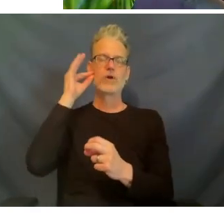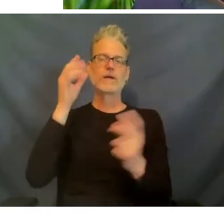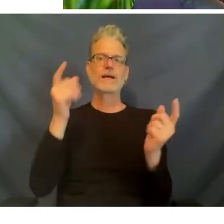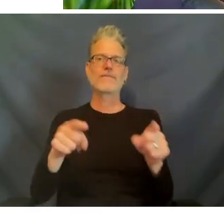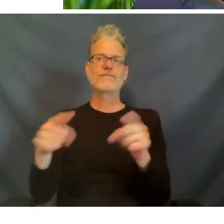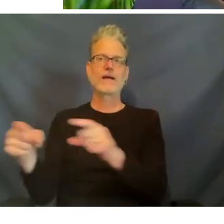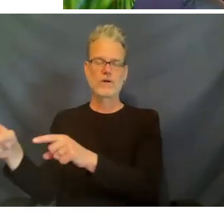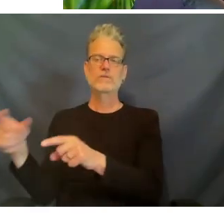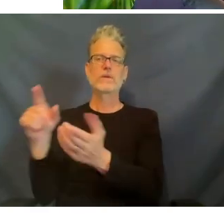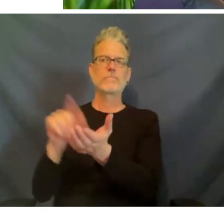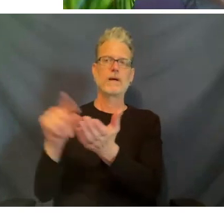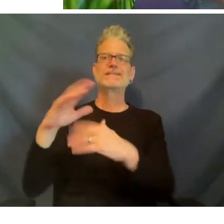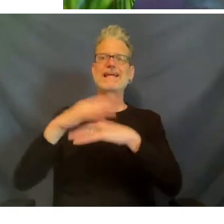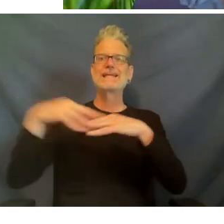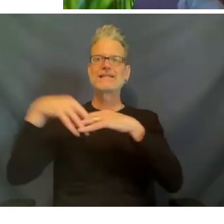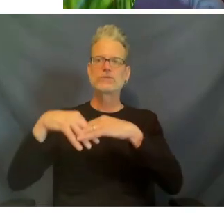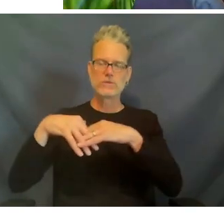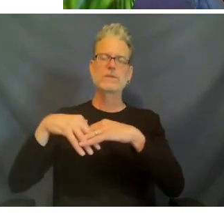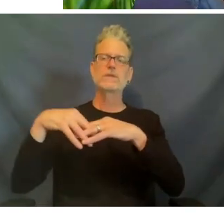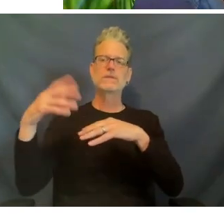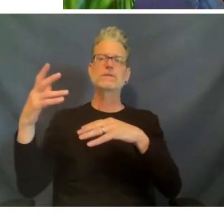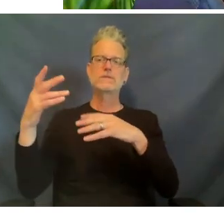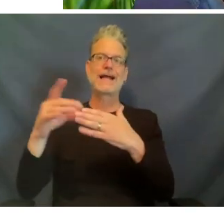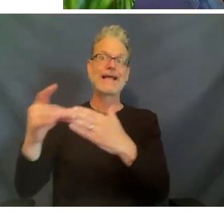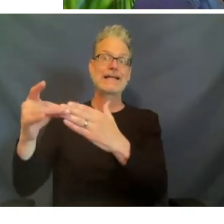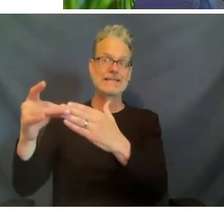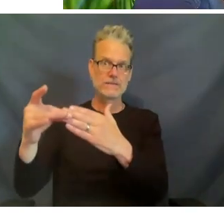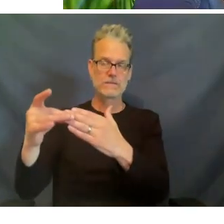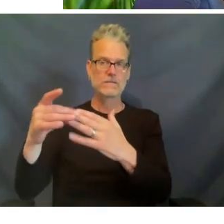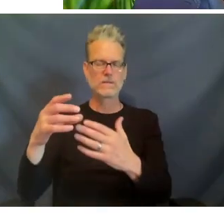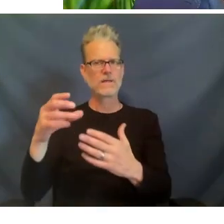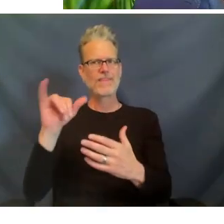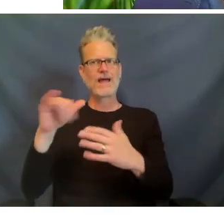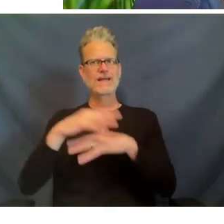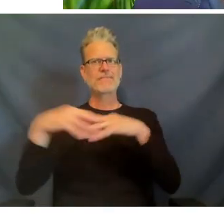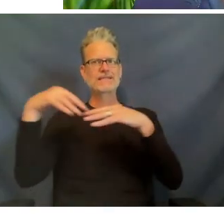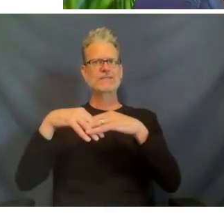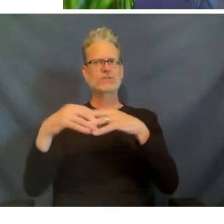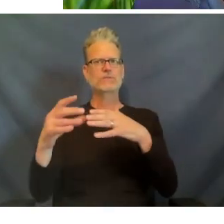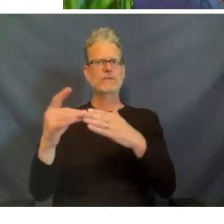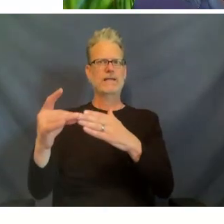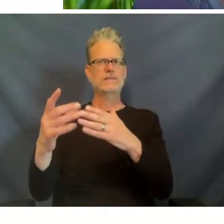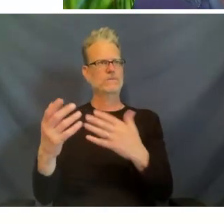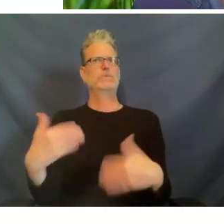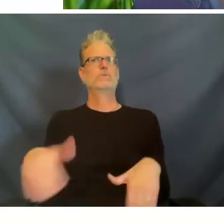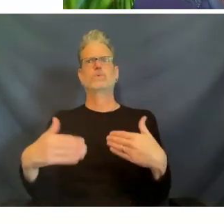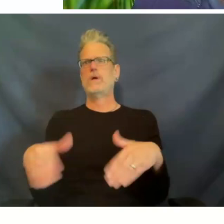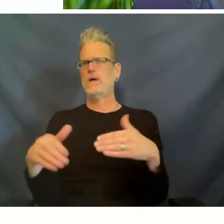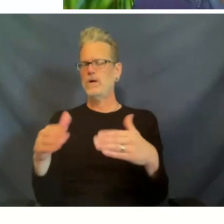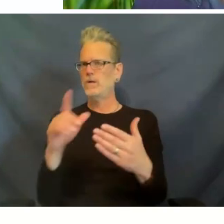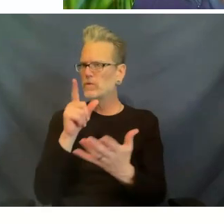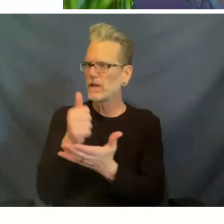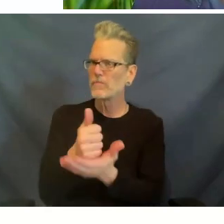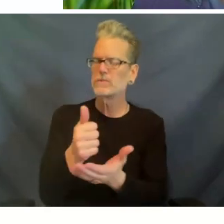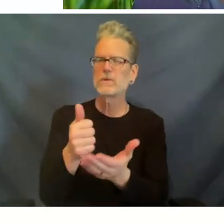Indigenous Knowledge Guidance Implementation Memo. And this implementation memo is really important to how we look